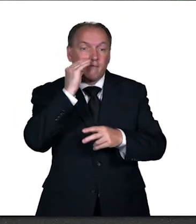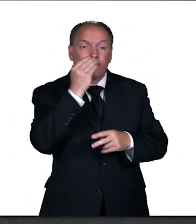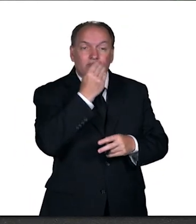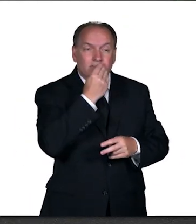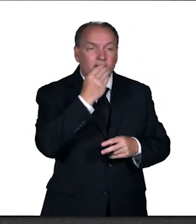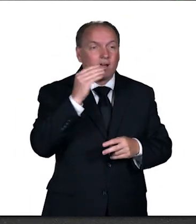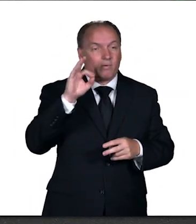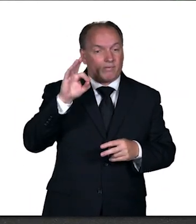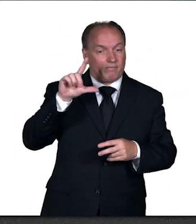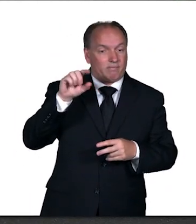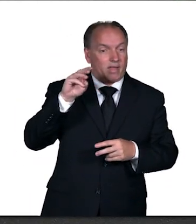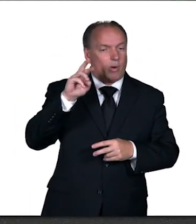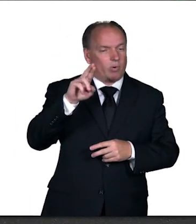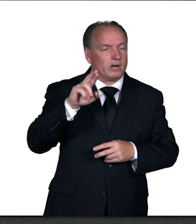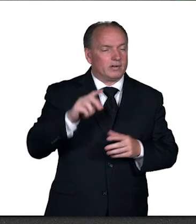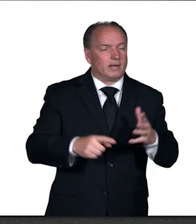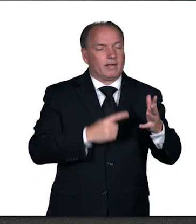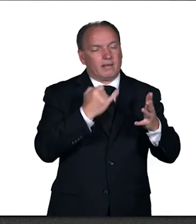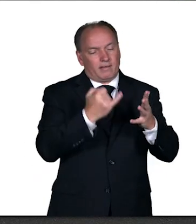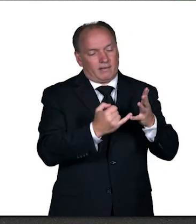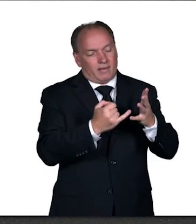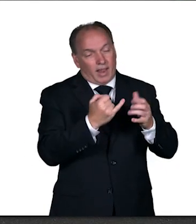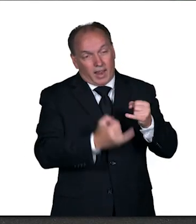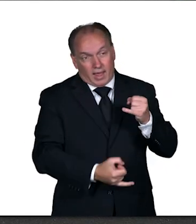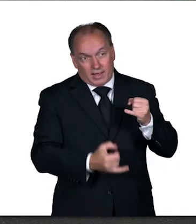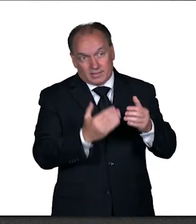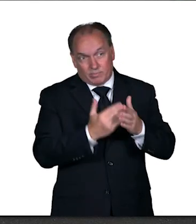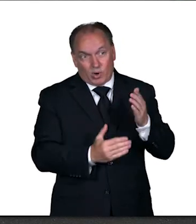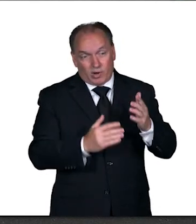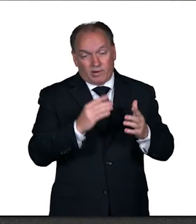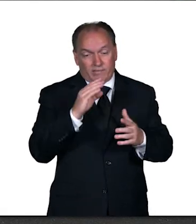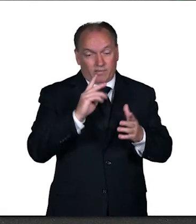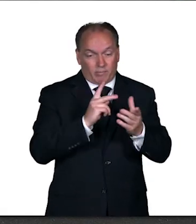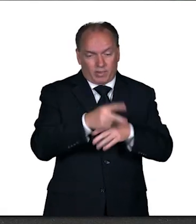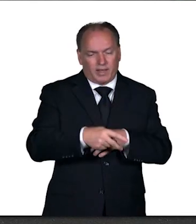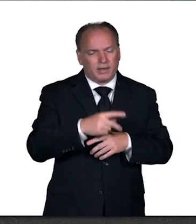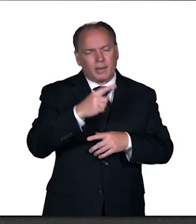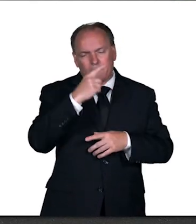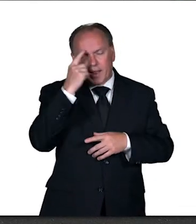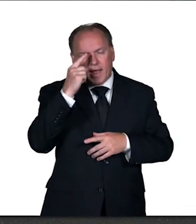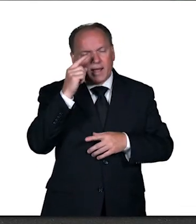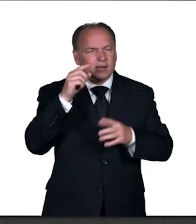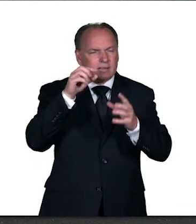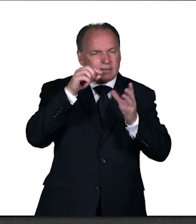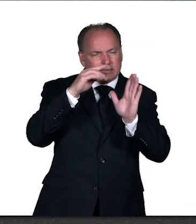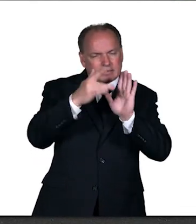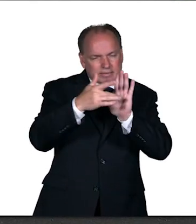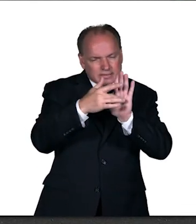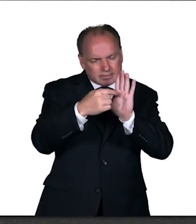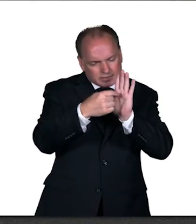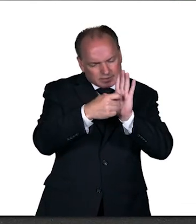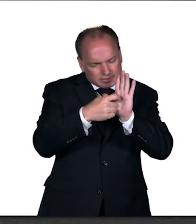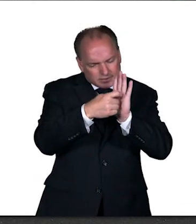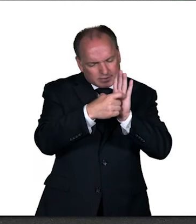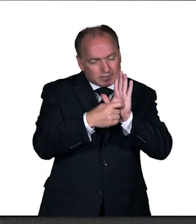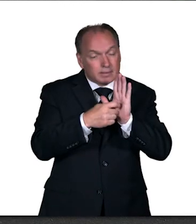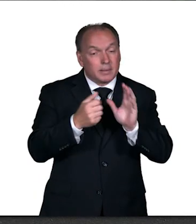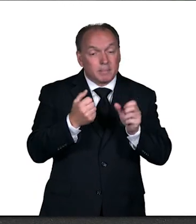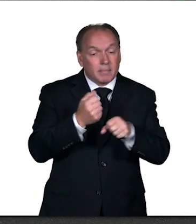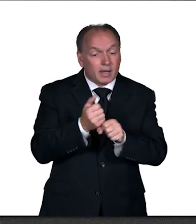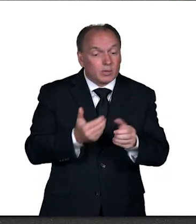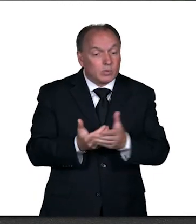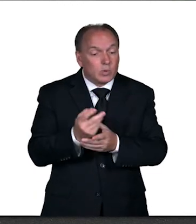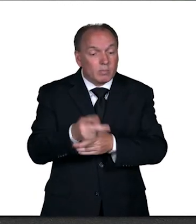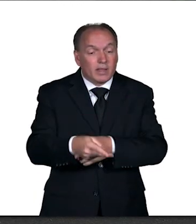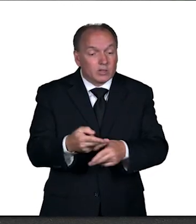flower. Great job. And our last part of our plant is the black little things that go off and they like to